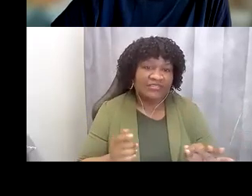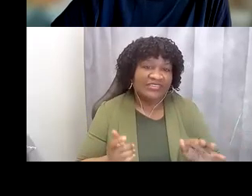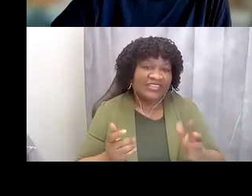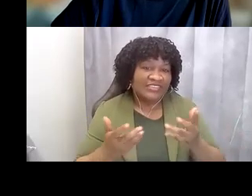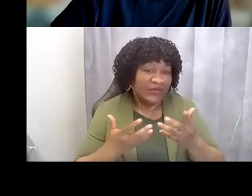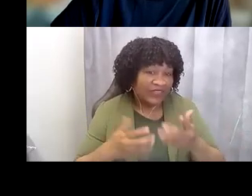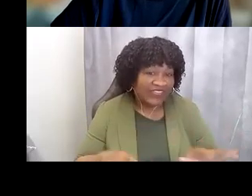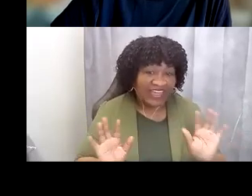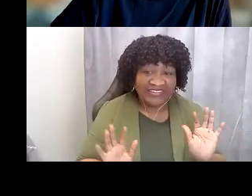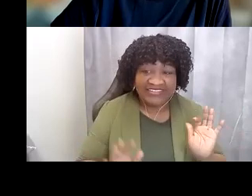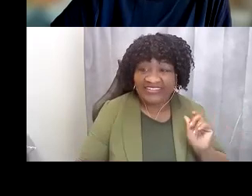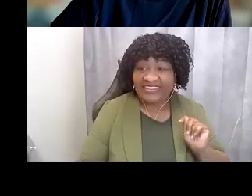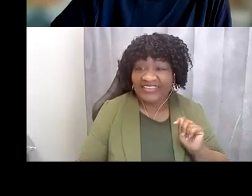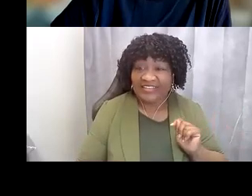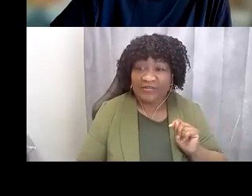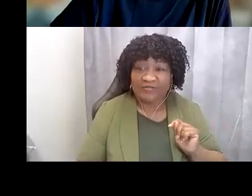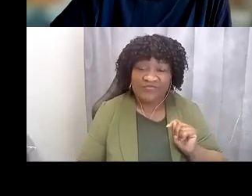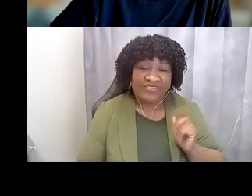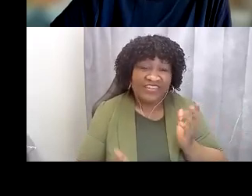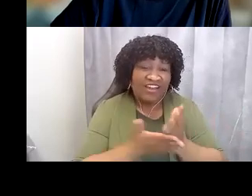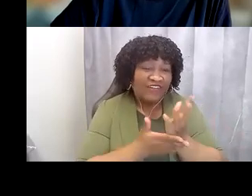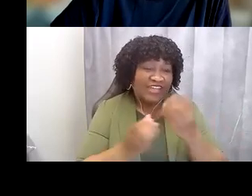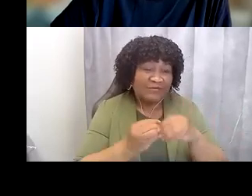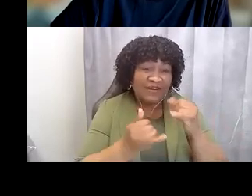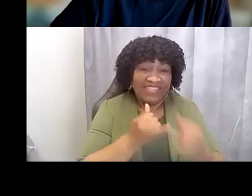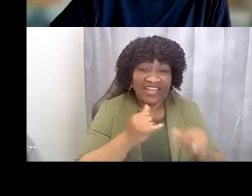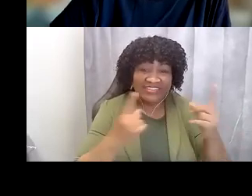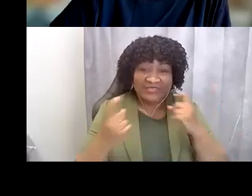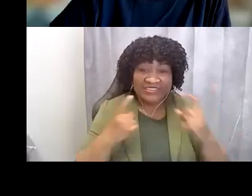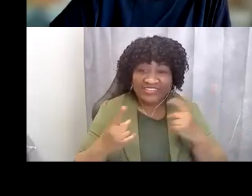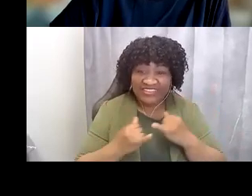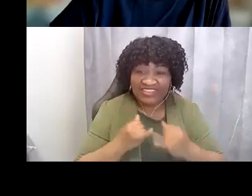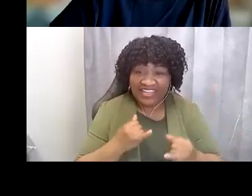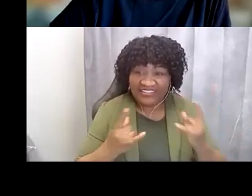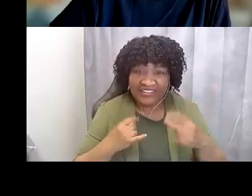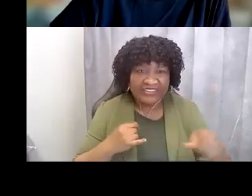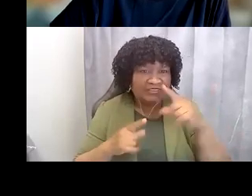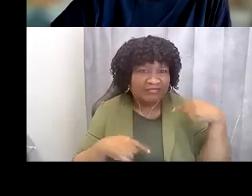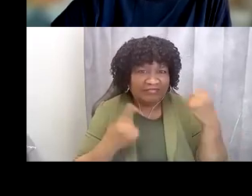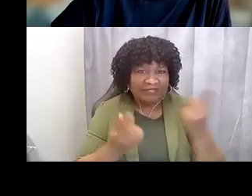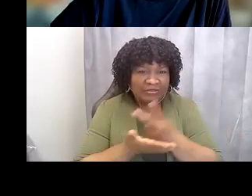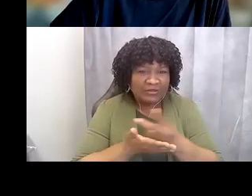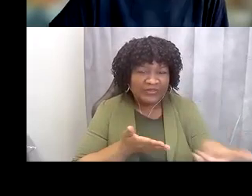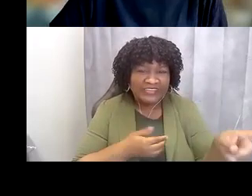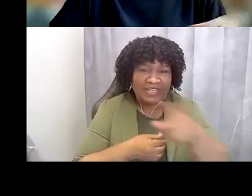it. All right, any last questions for me? You guys have been quiet the last 2 weeks.